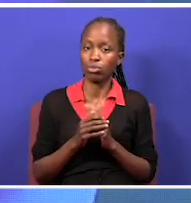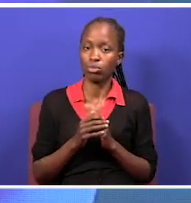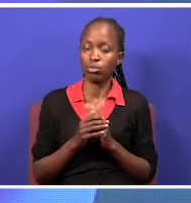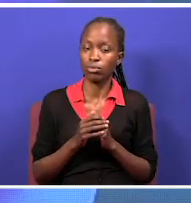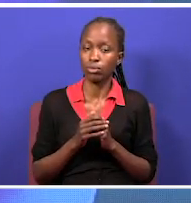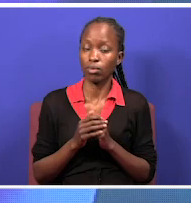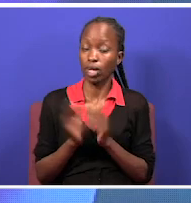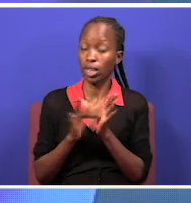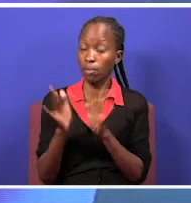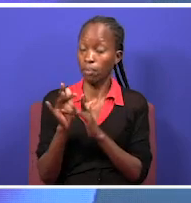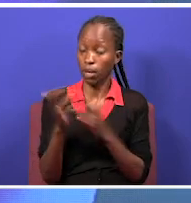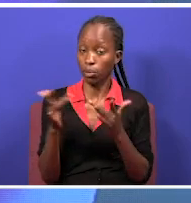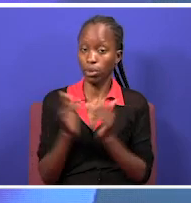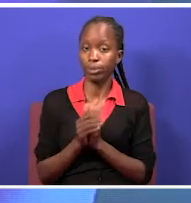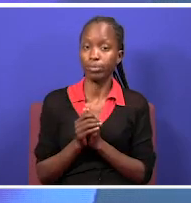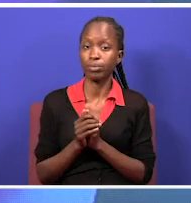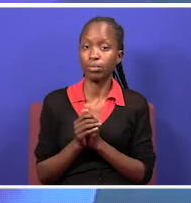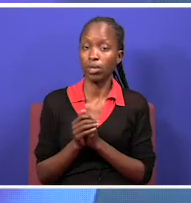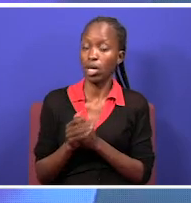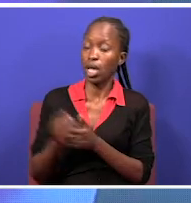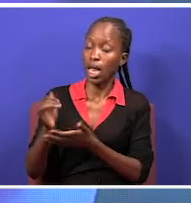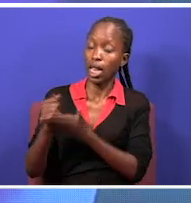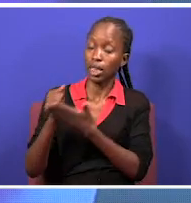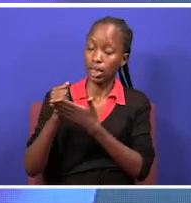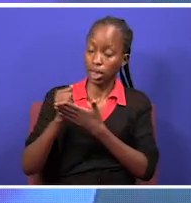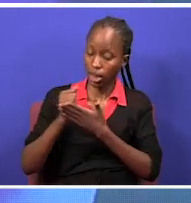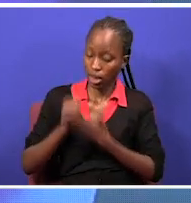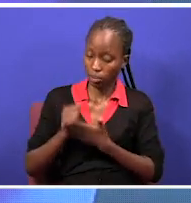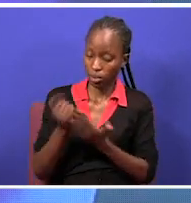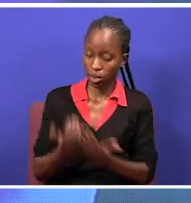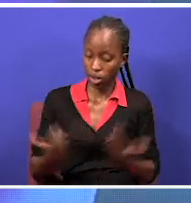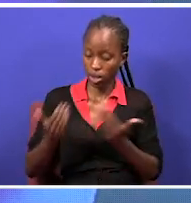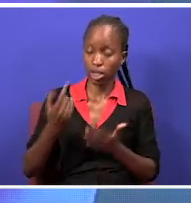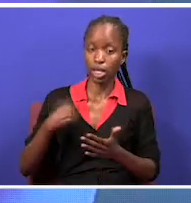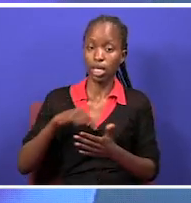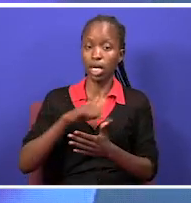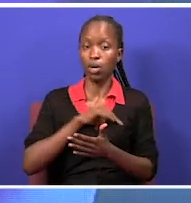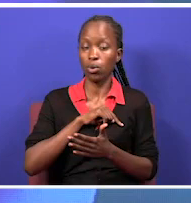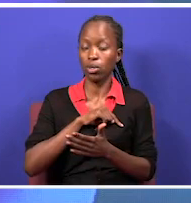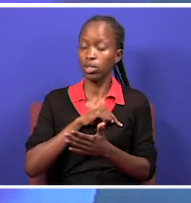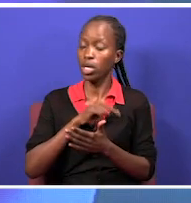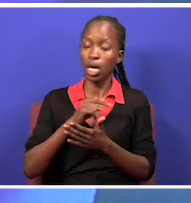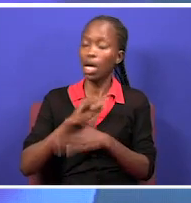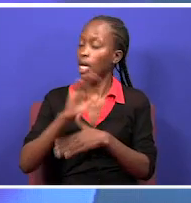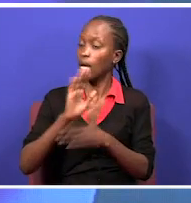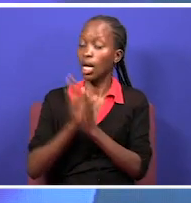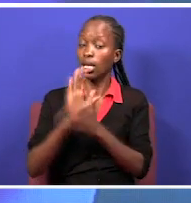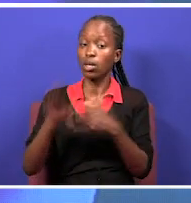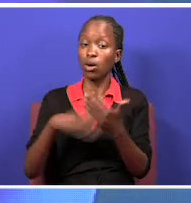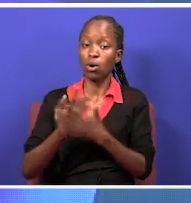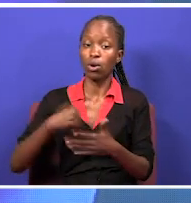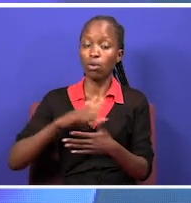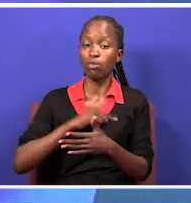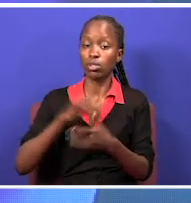The Word of God helps our children, and indeed all of us, to